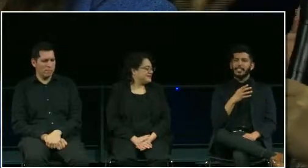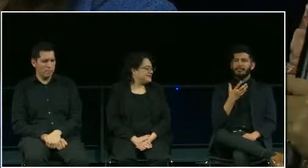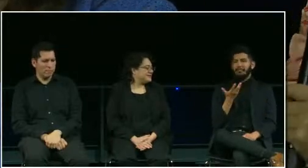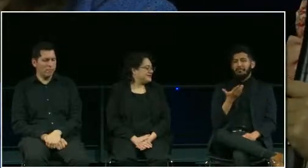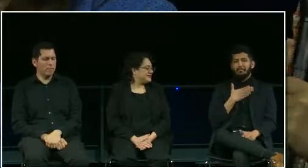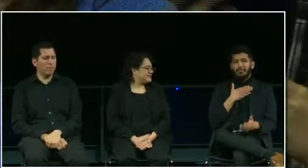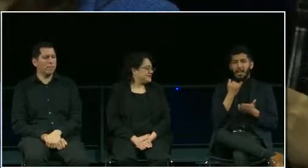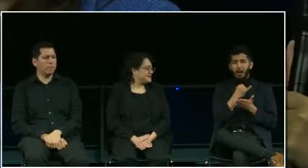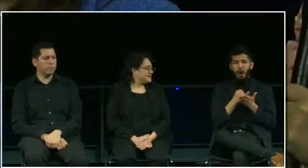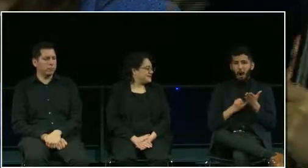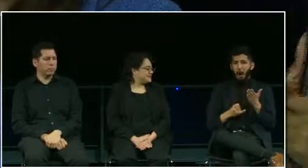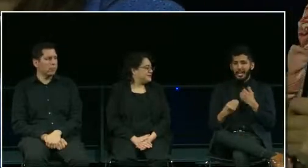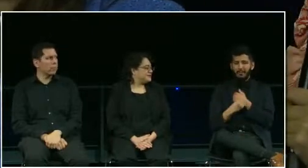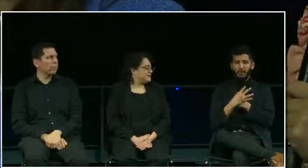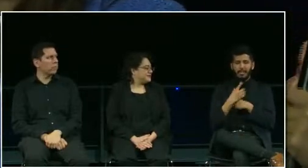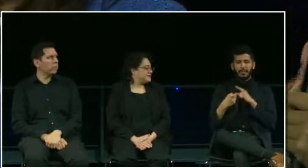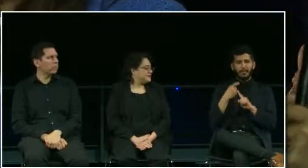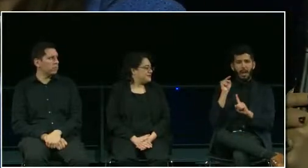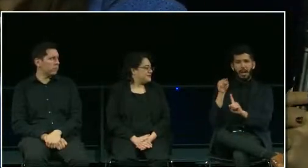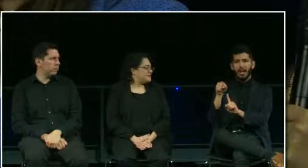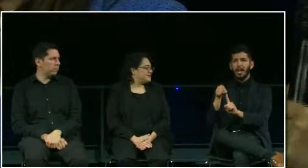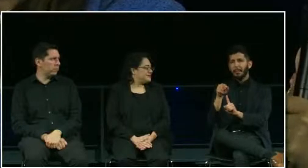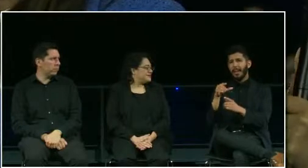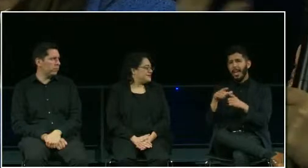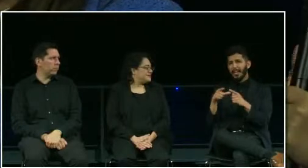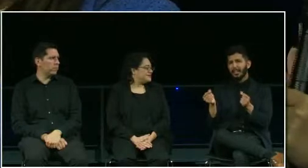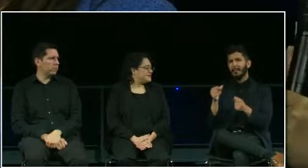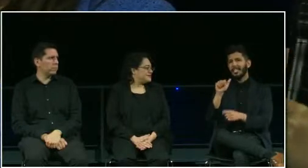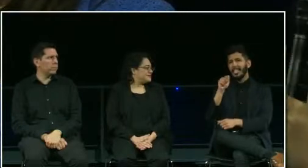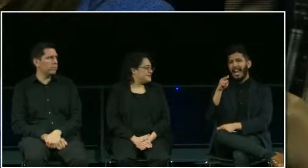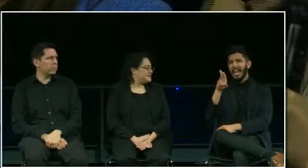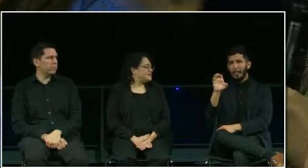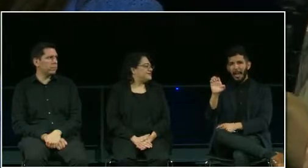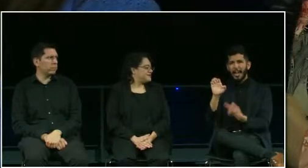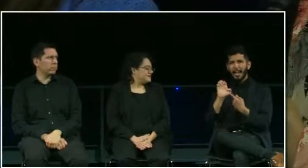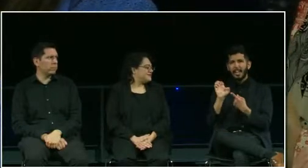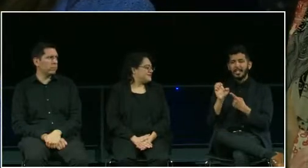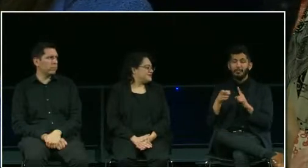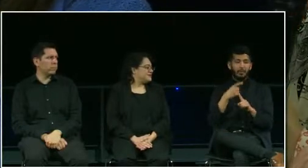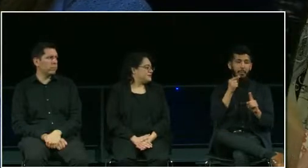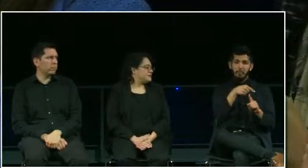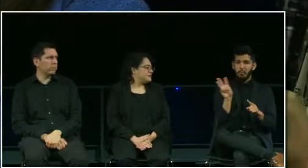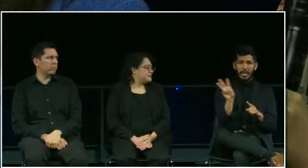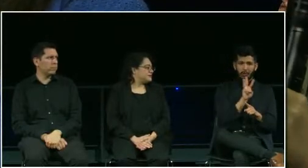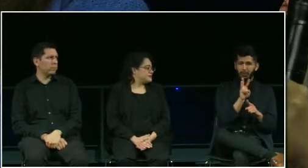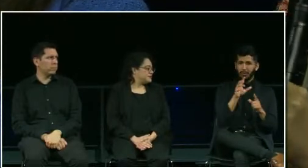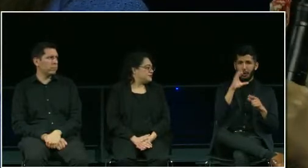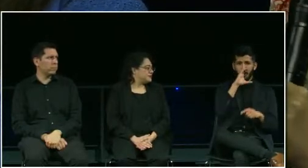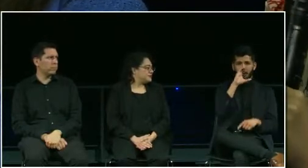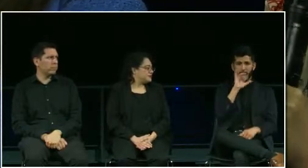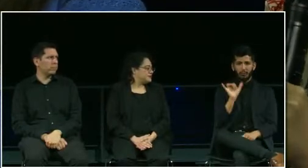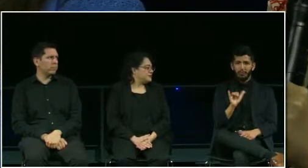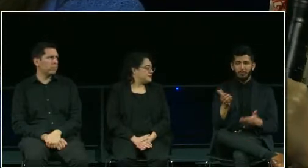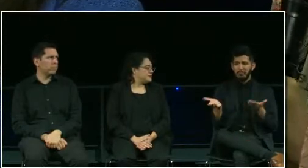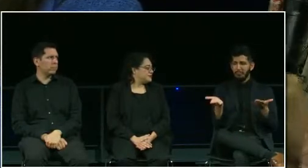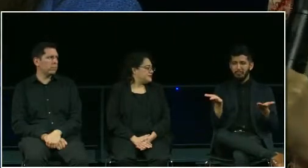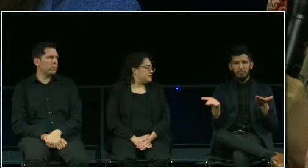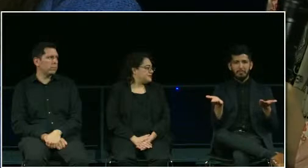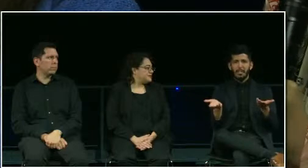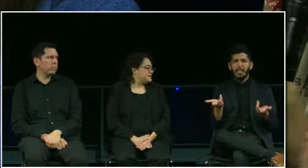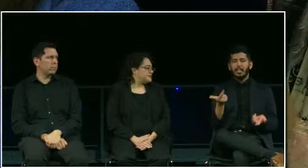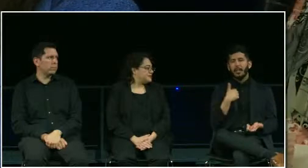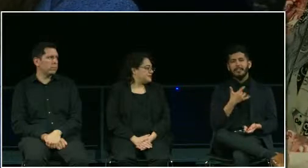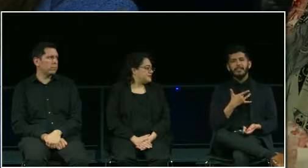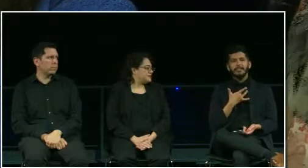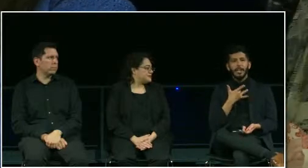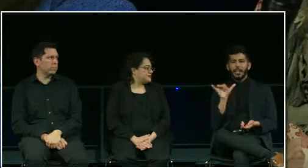animation influences draw from anime as much as it does from Western cartoons. And it just felt like the perfect